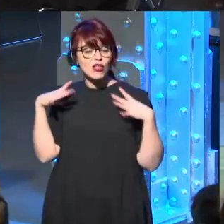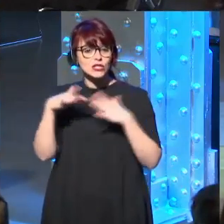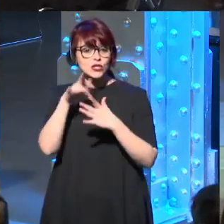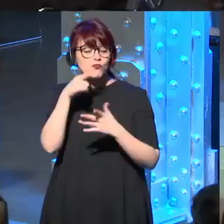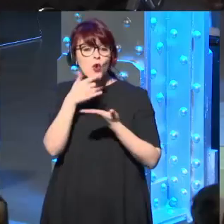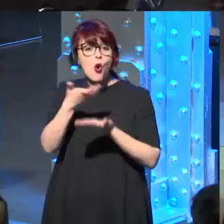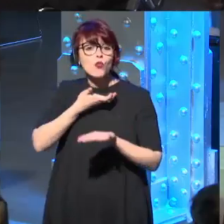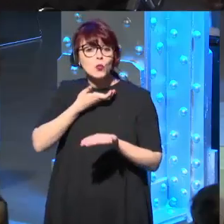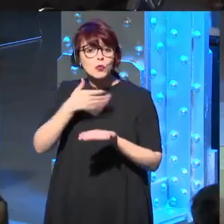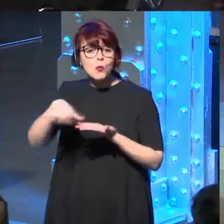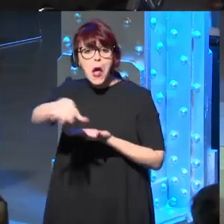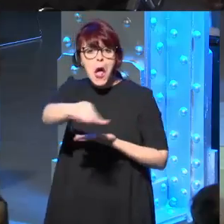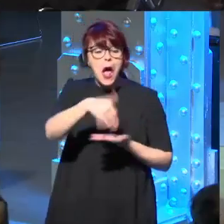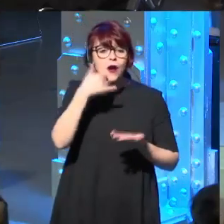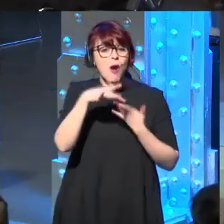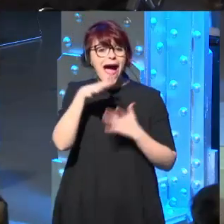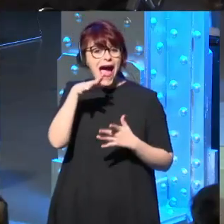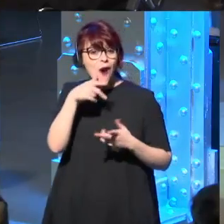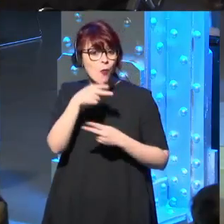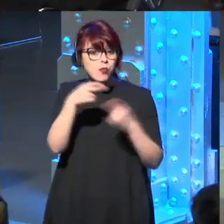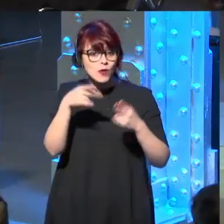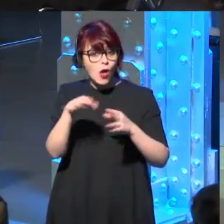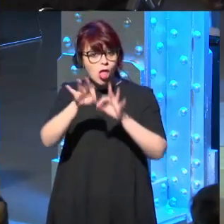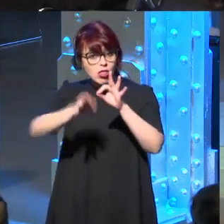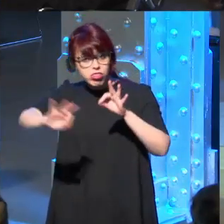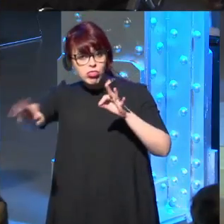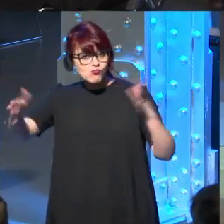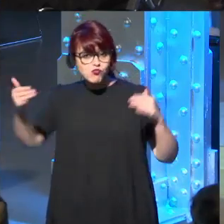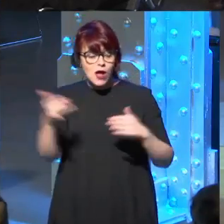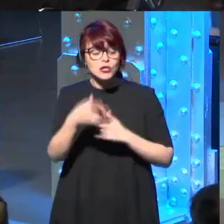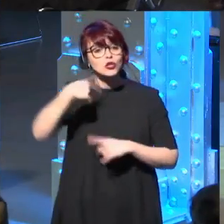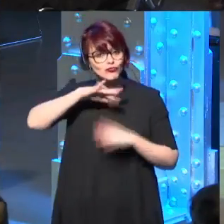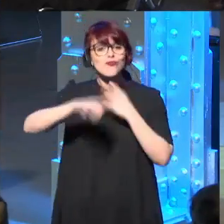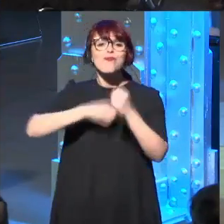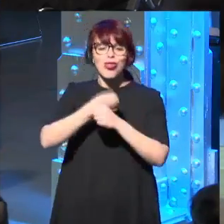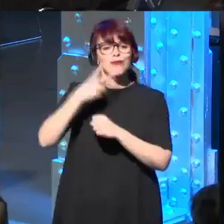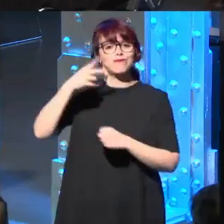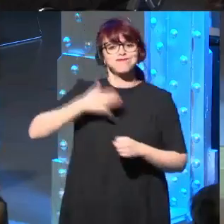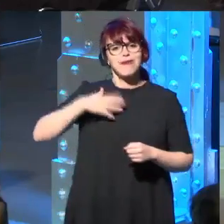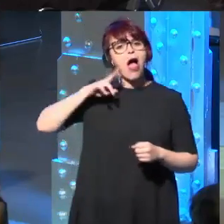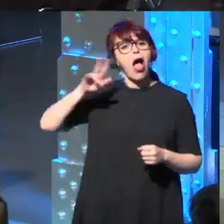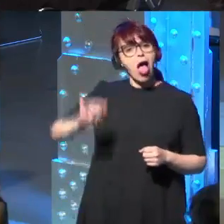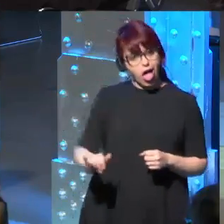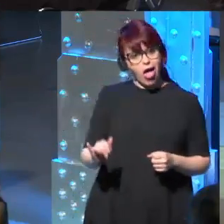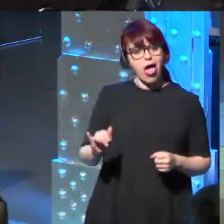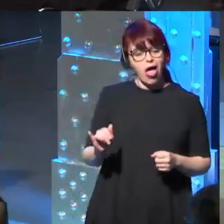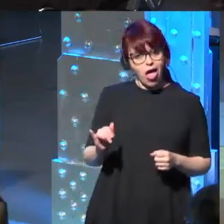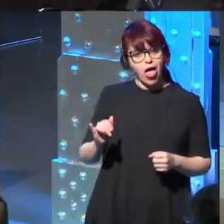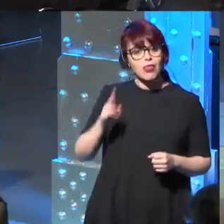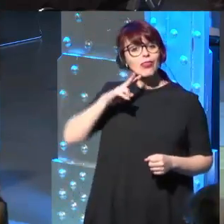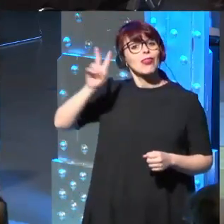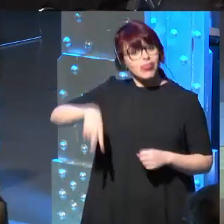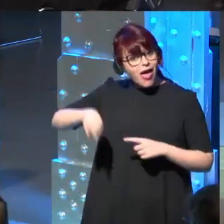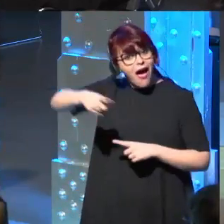system, that we also had a well, and we also had a system that water comes from